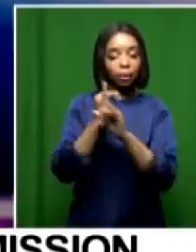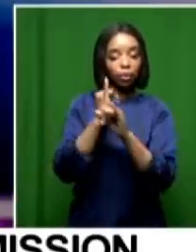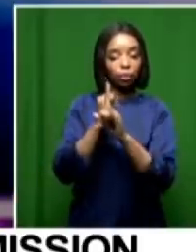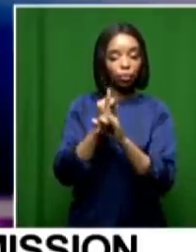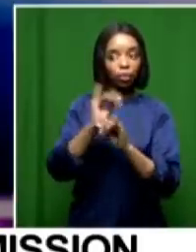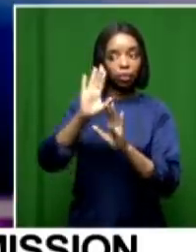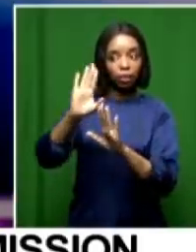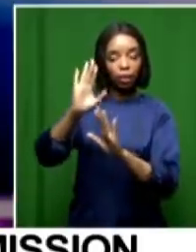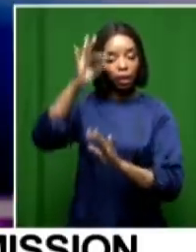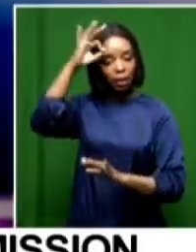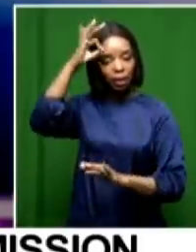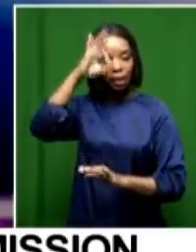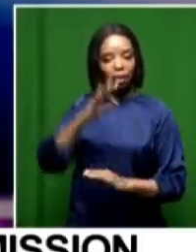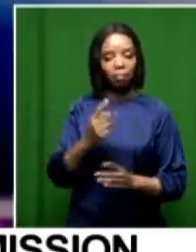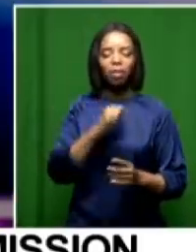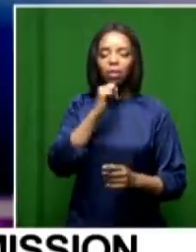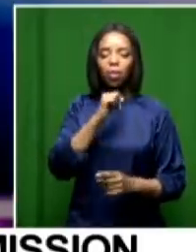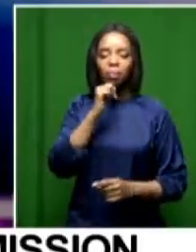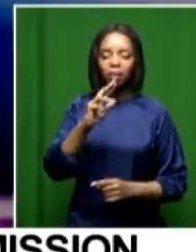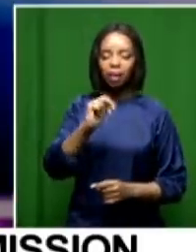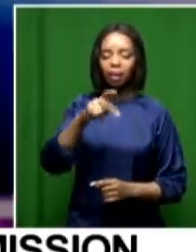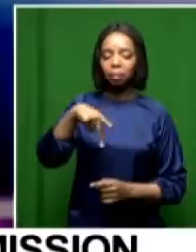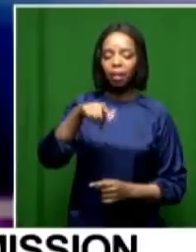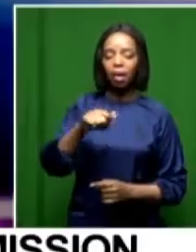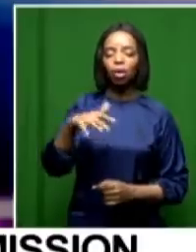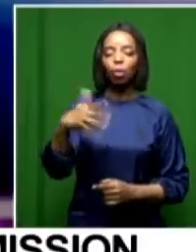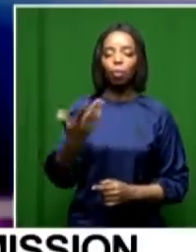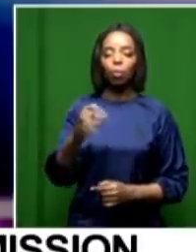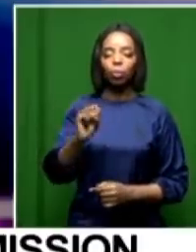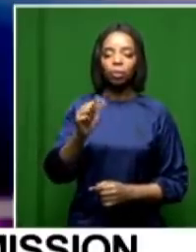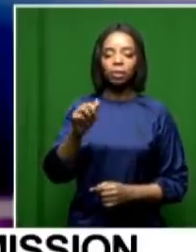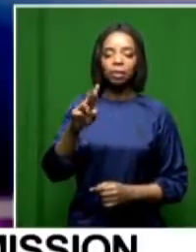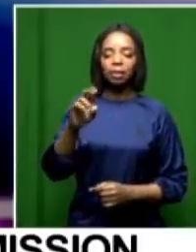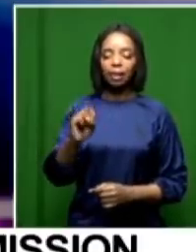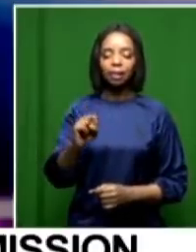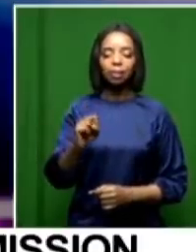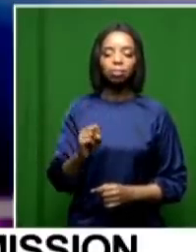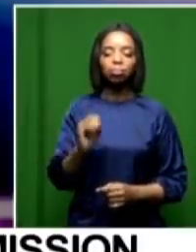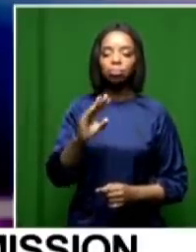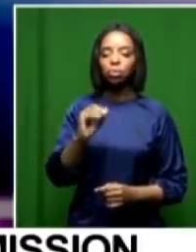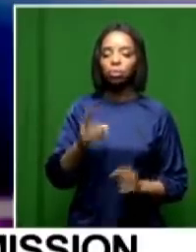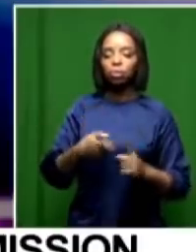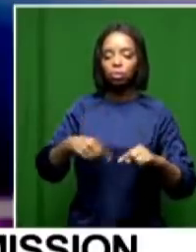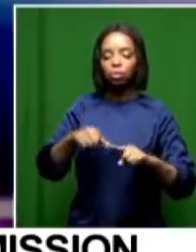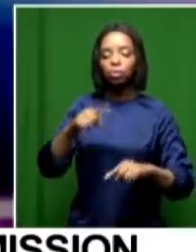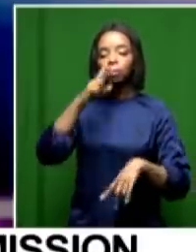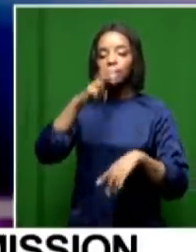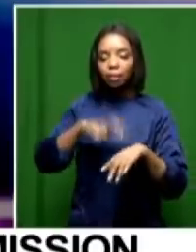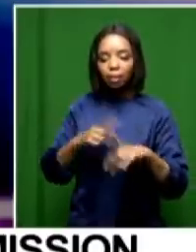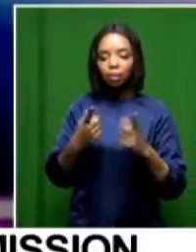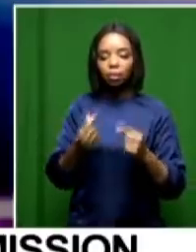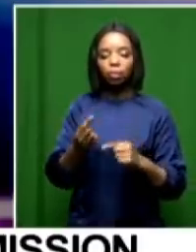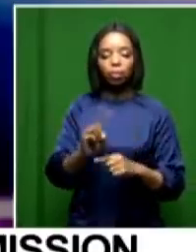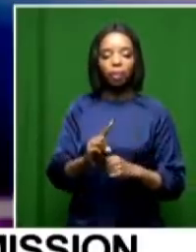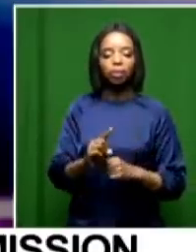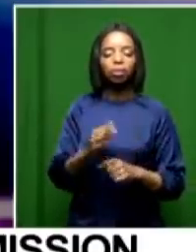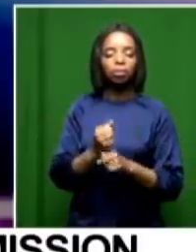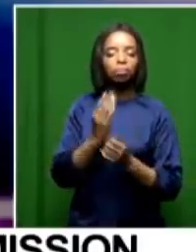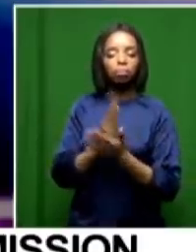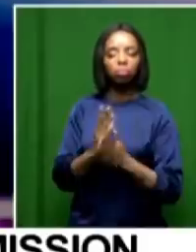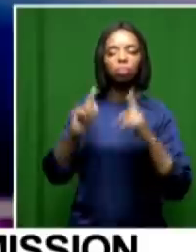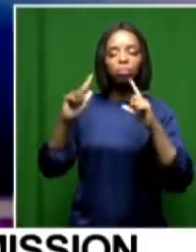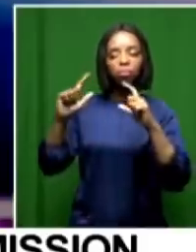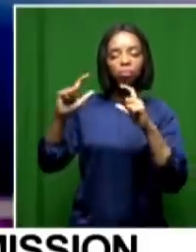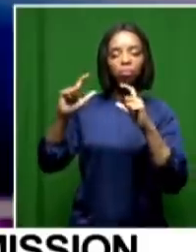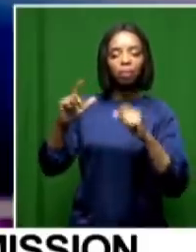to properly tackle a global imperialist giant like Glencore. So we'll need to keep a watchful eye, all of us. The EFF will certainly ensure that the necessary pressure is